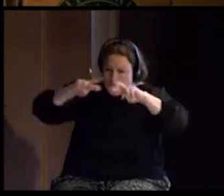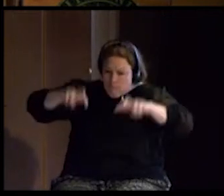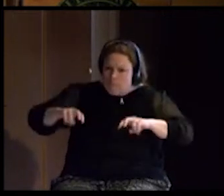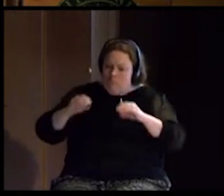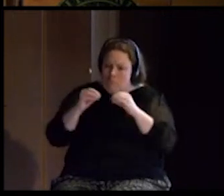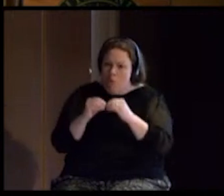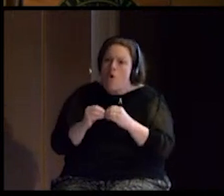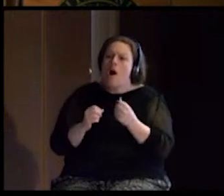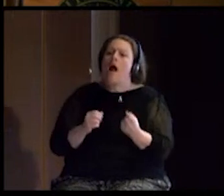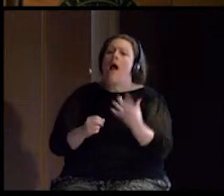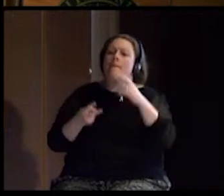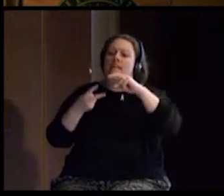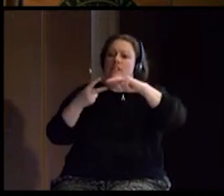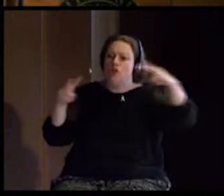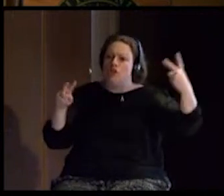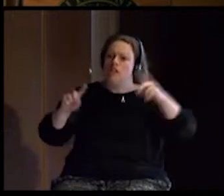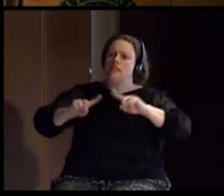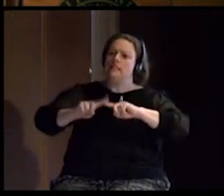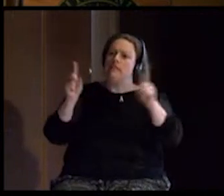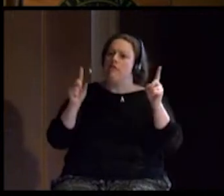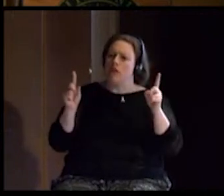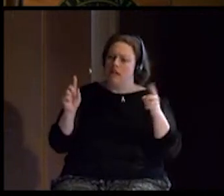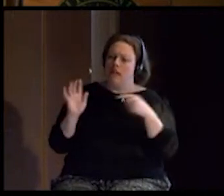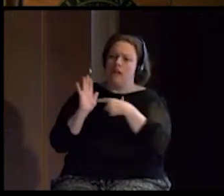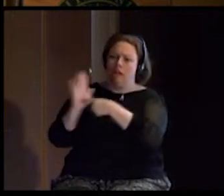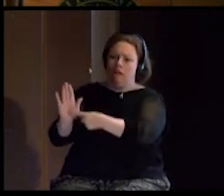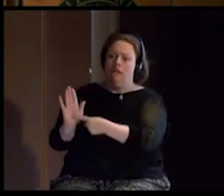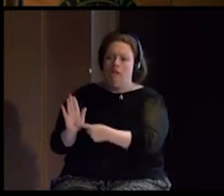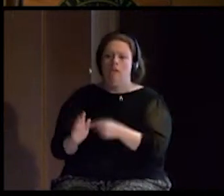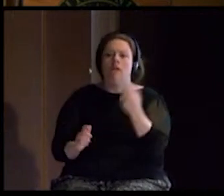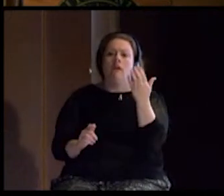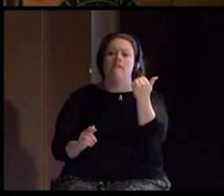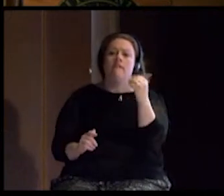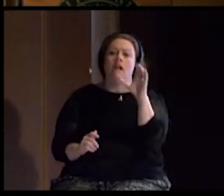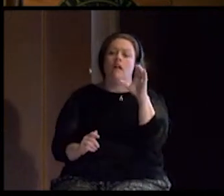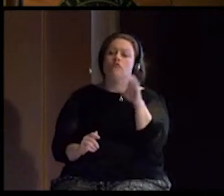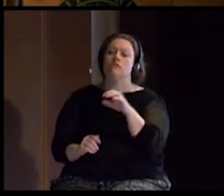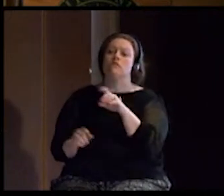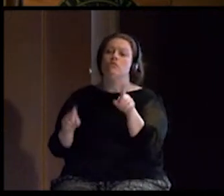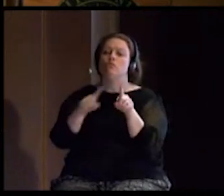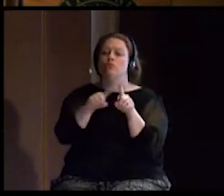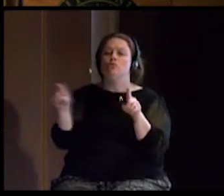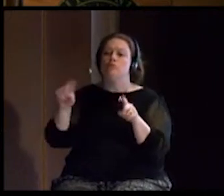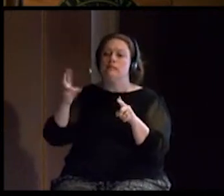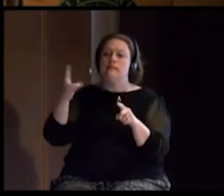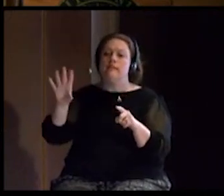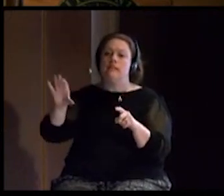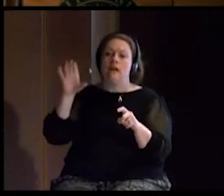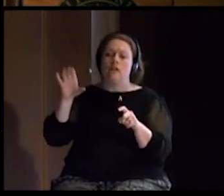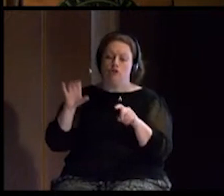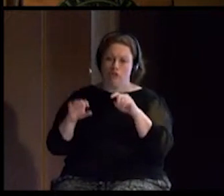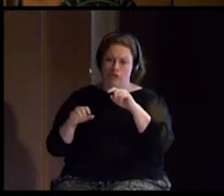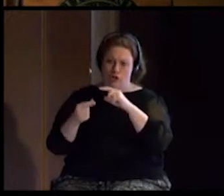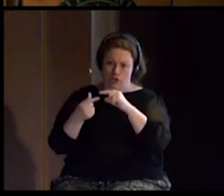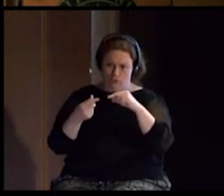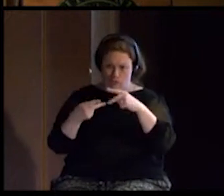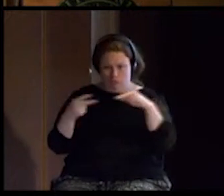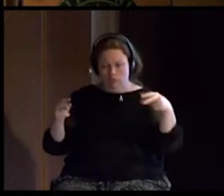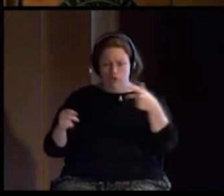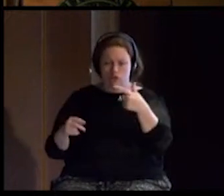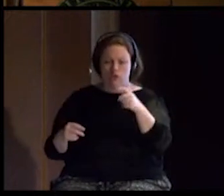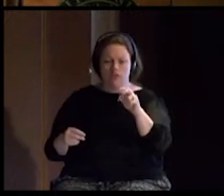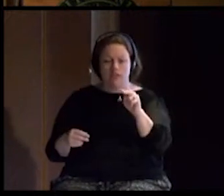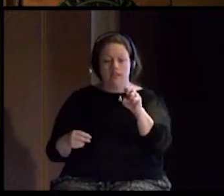how many genes are actually differently expressed, we find between 1,500 and 1,700 genes. And those were mostly related to